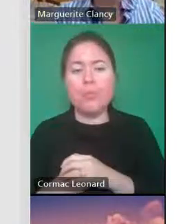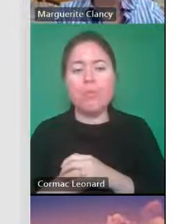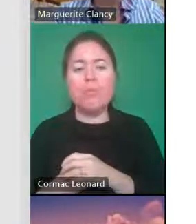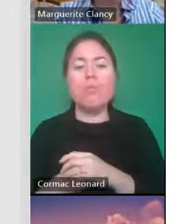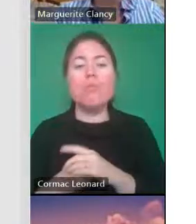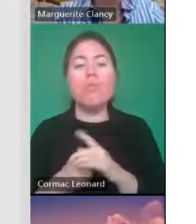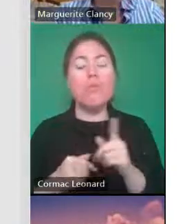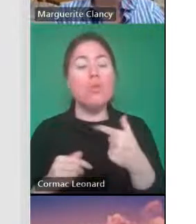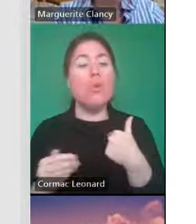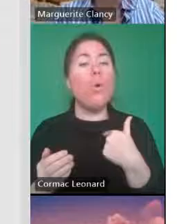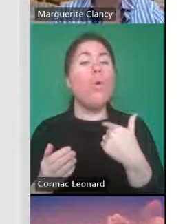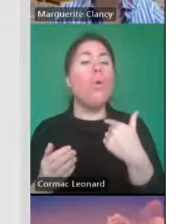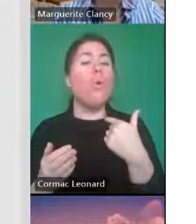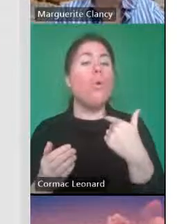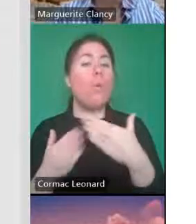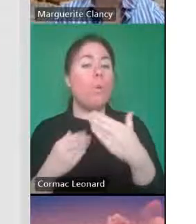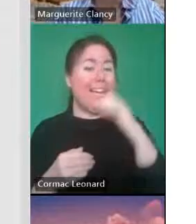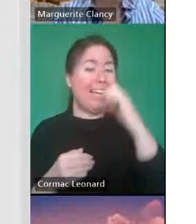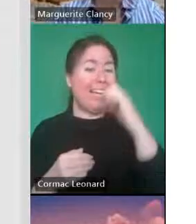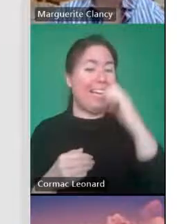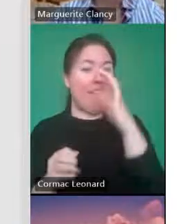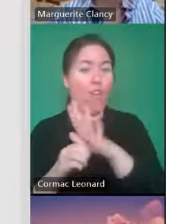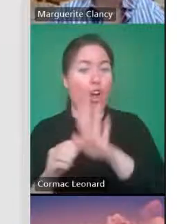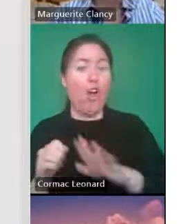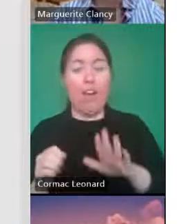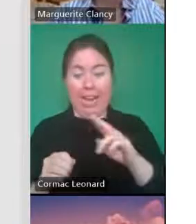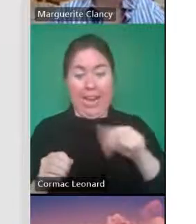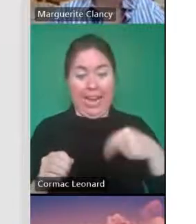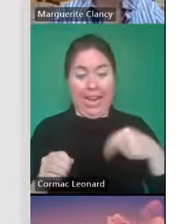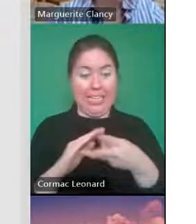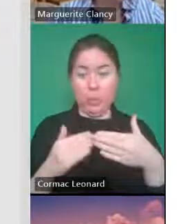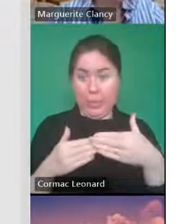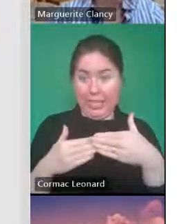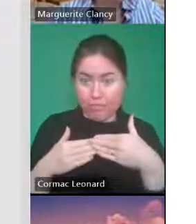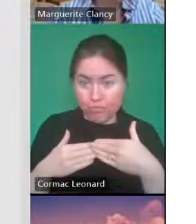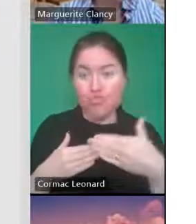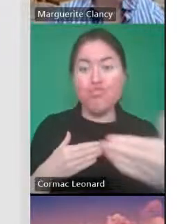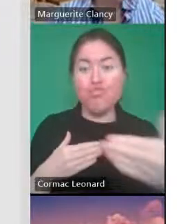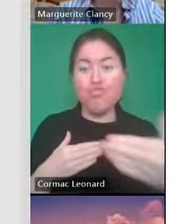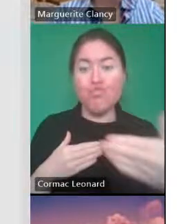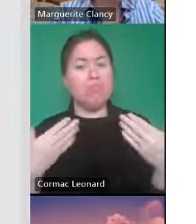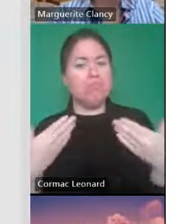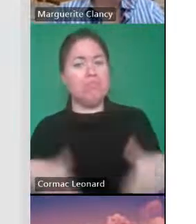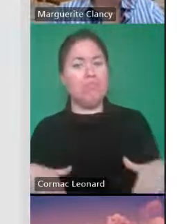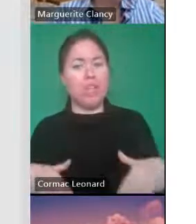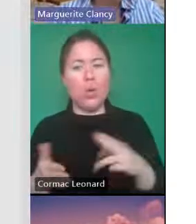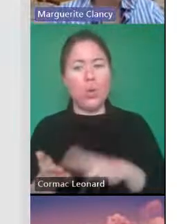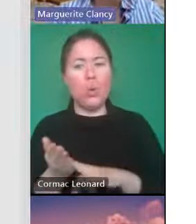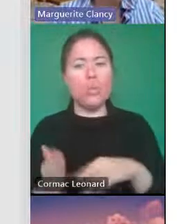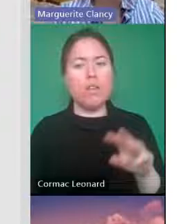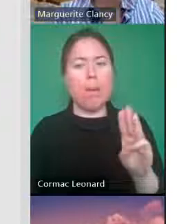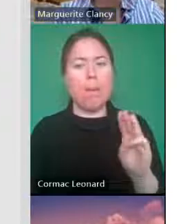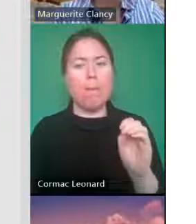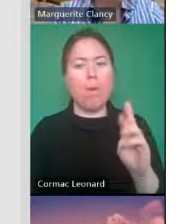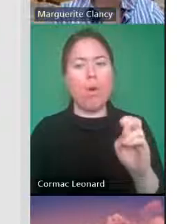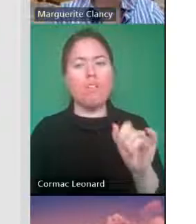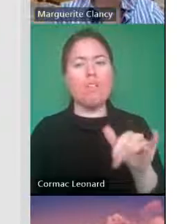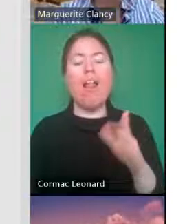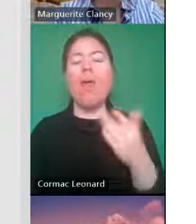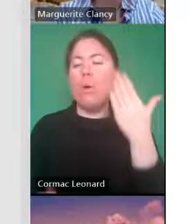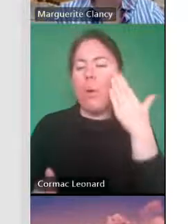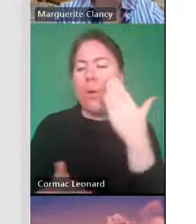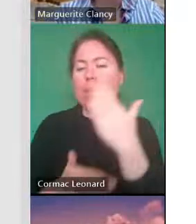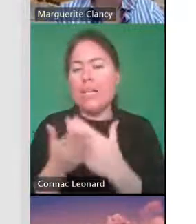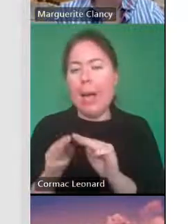the expectation across is that from next week, people will use and utilize the portal. We do recognize that some